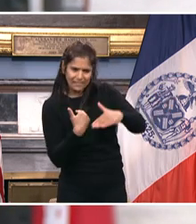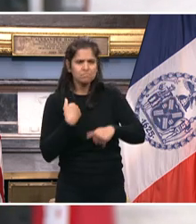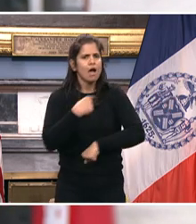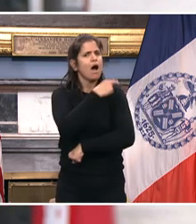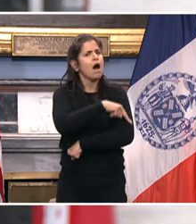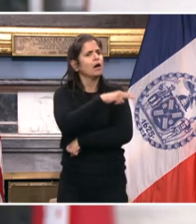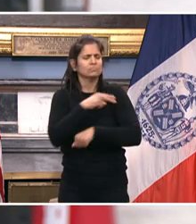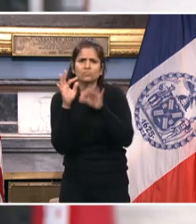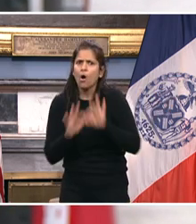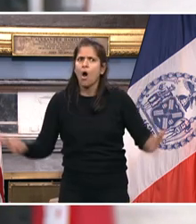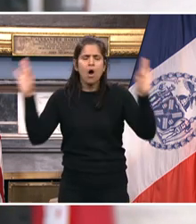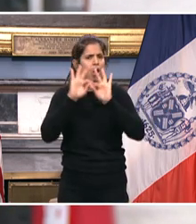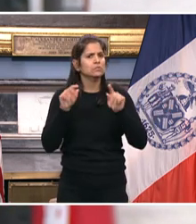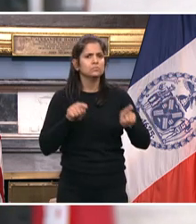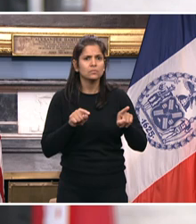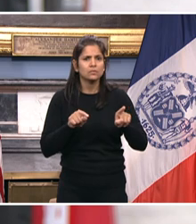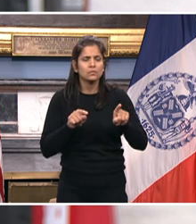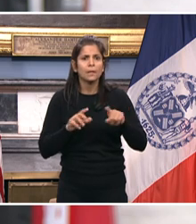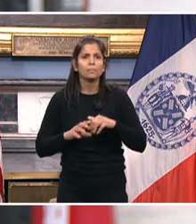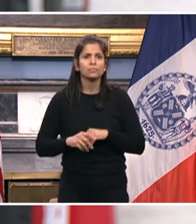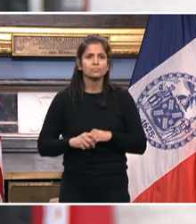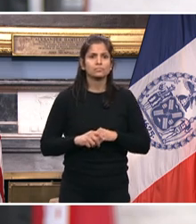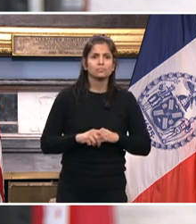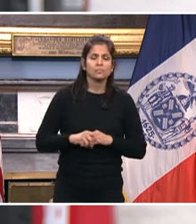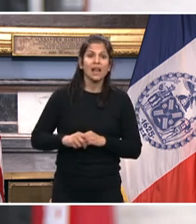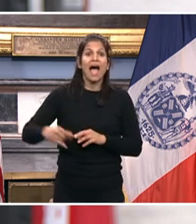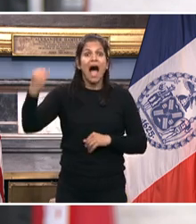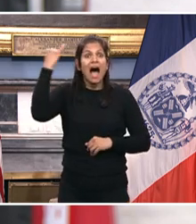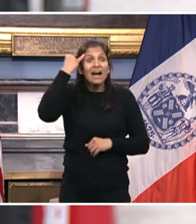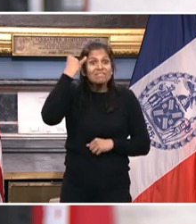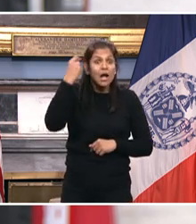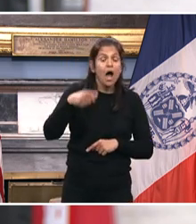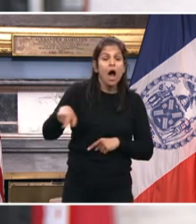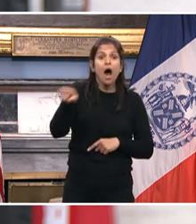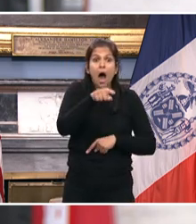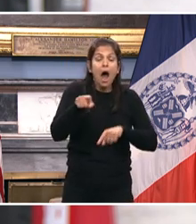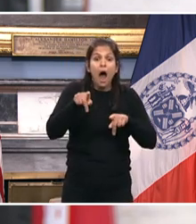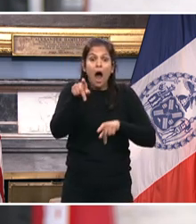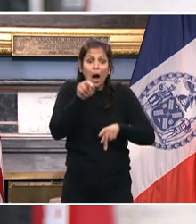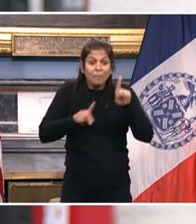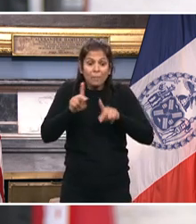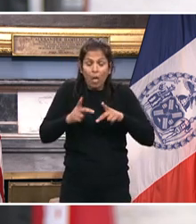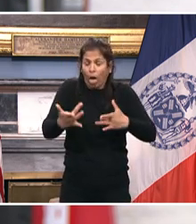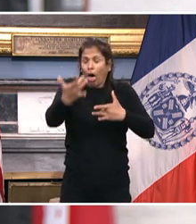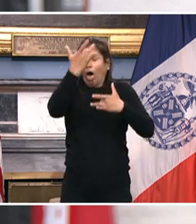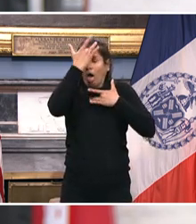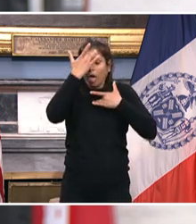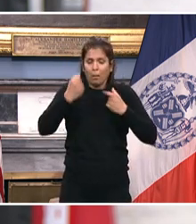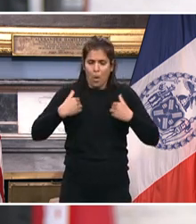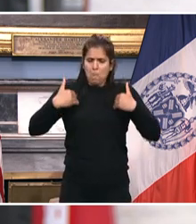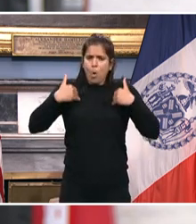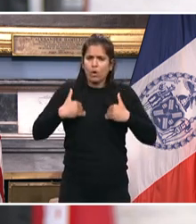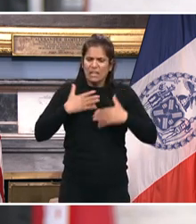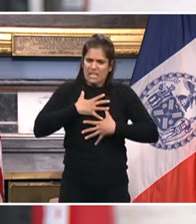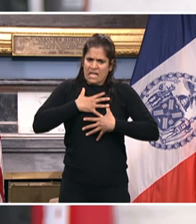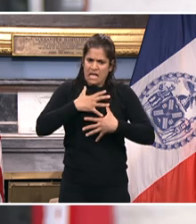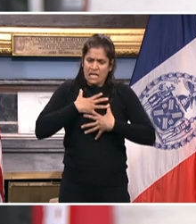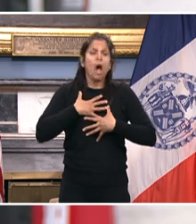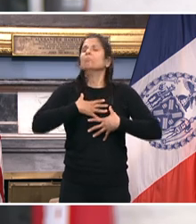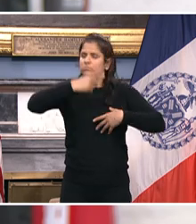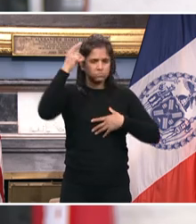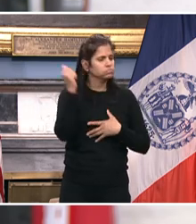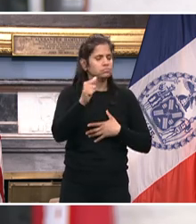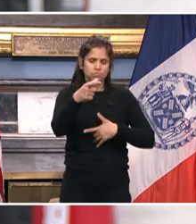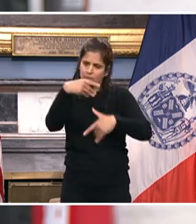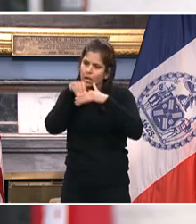are safest and most comfortable at home, but anybody who has shortness of breath needs to be in the hospital. Yeah, I